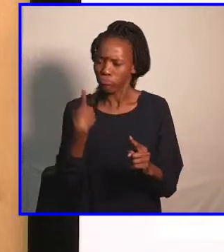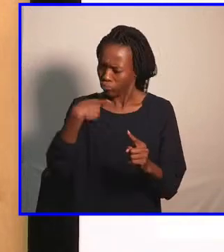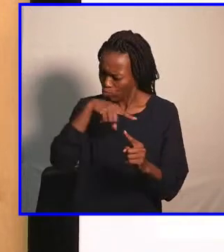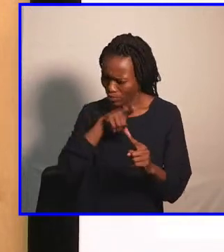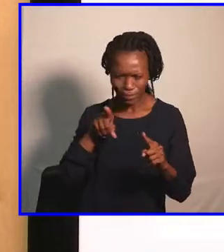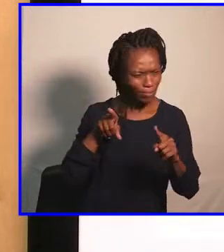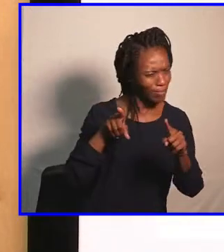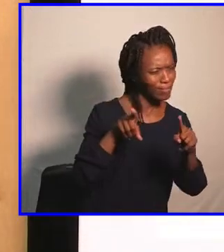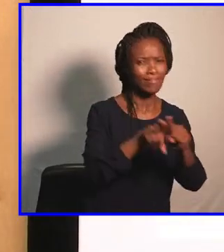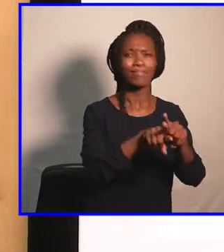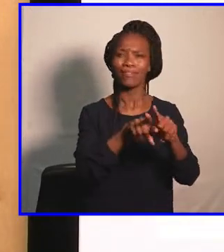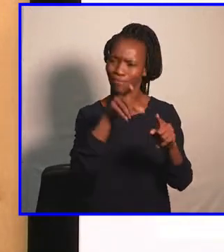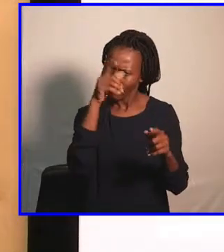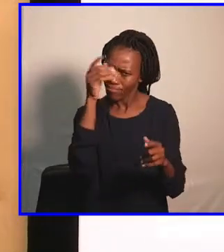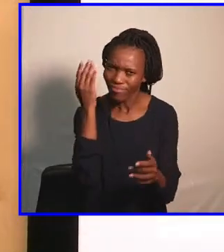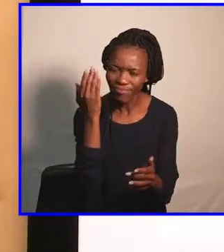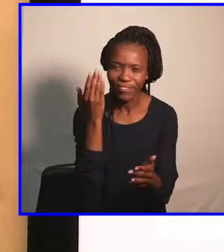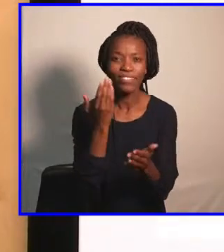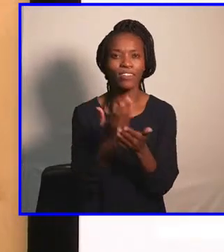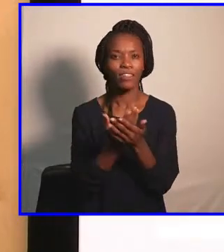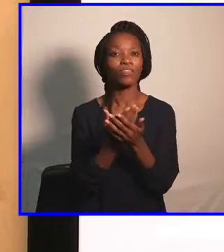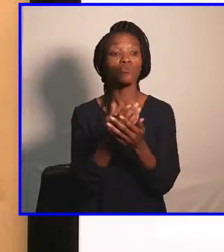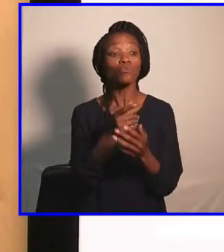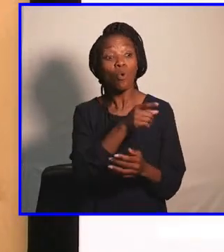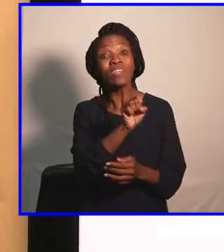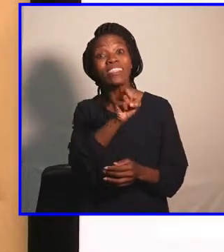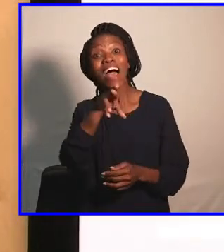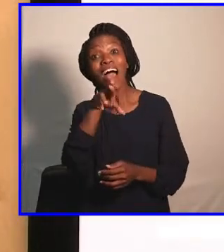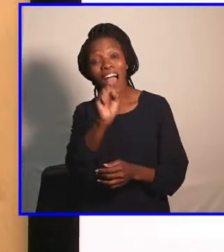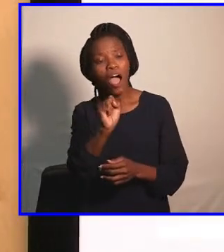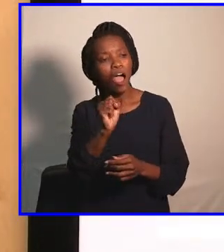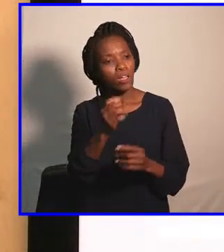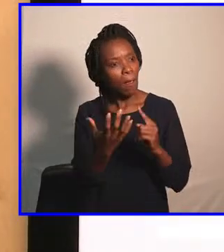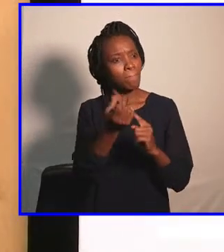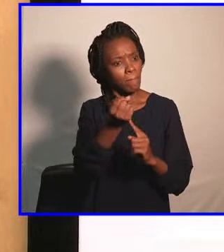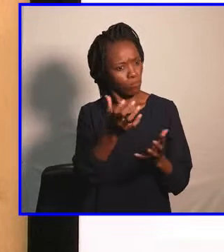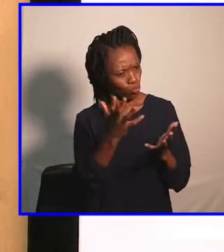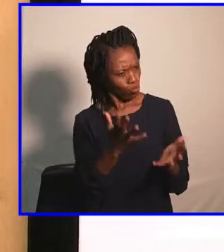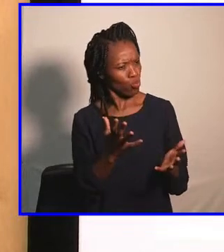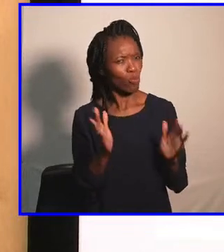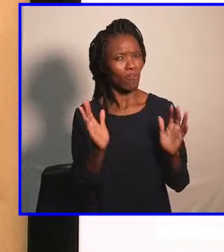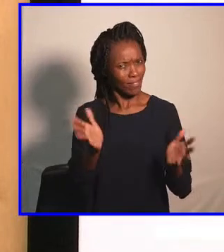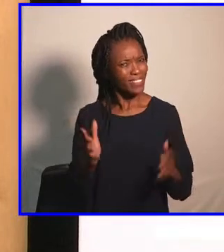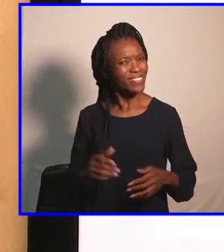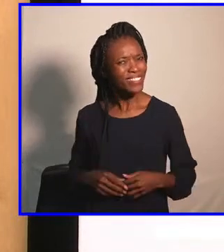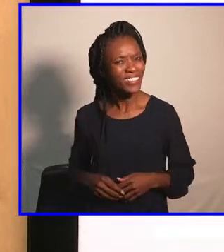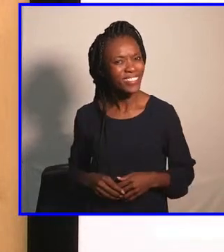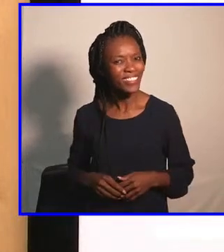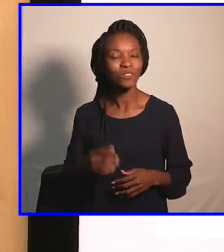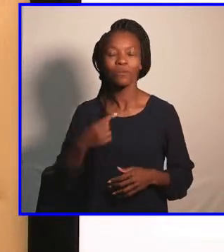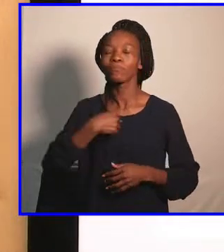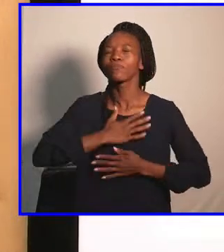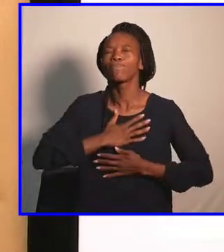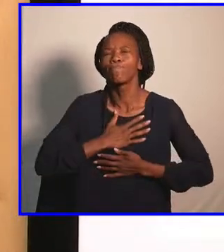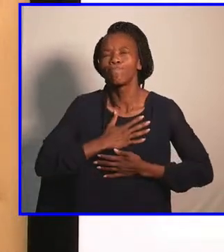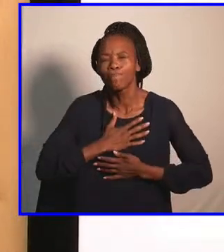a clear demonstration that it can be done. So I'm truly